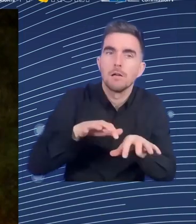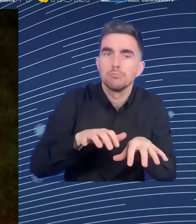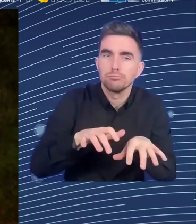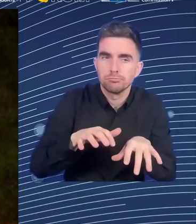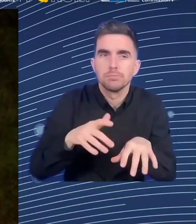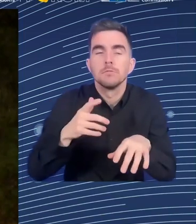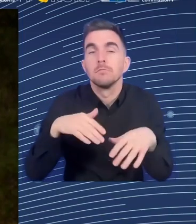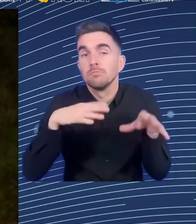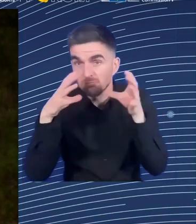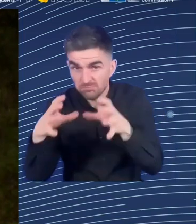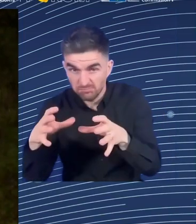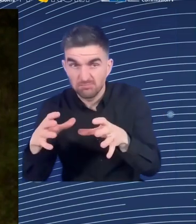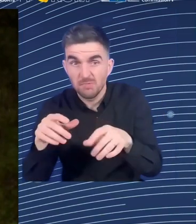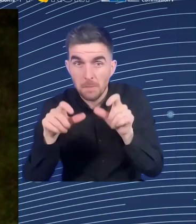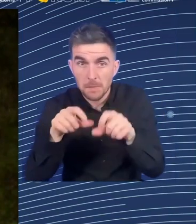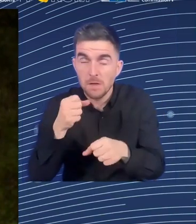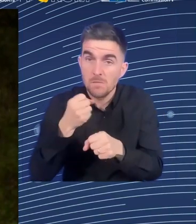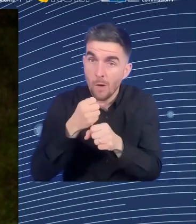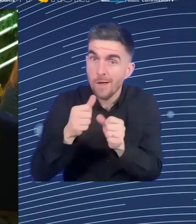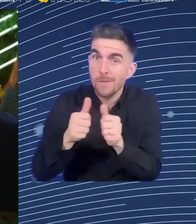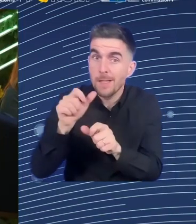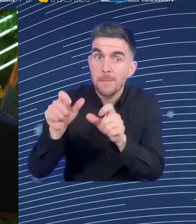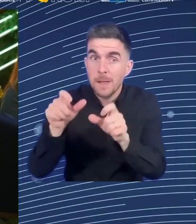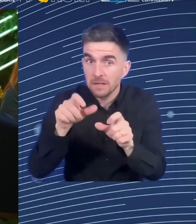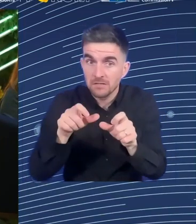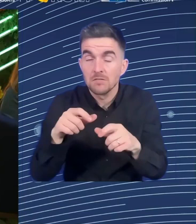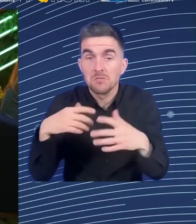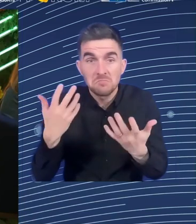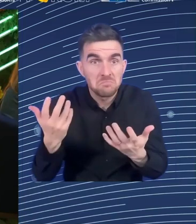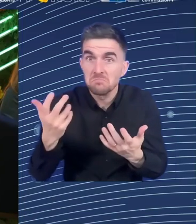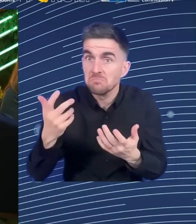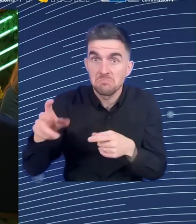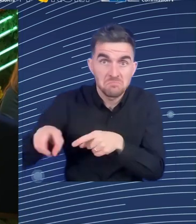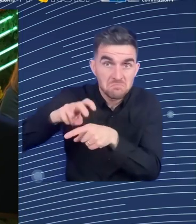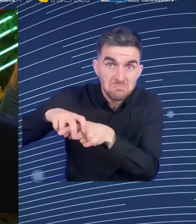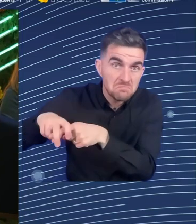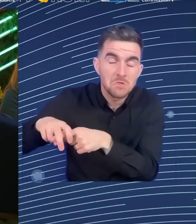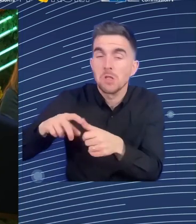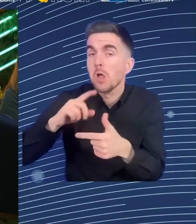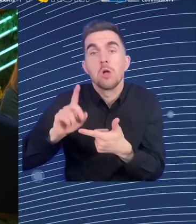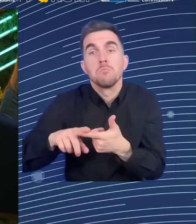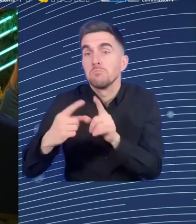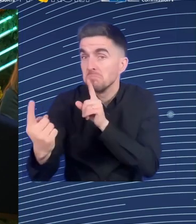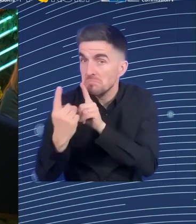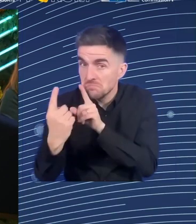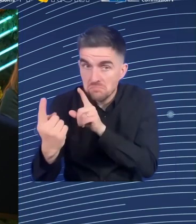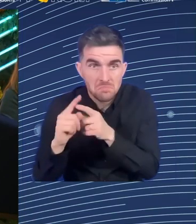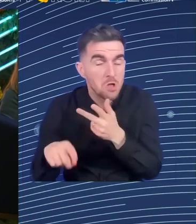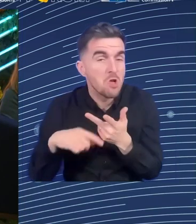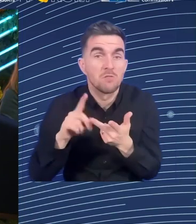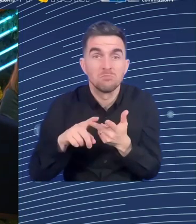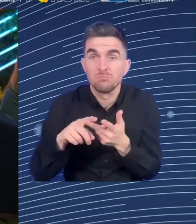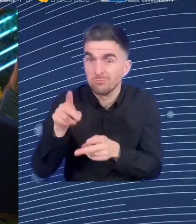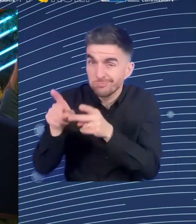passengers, patients to look after. And of course, these different tasks come then with different